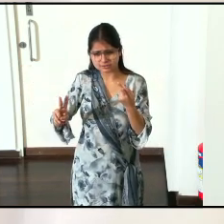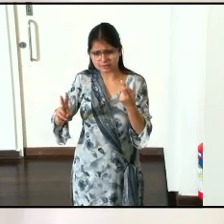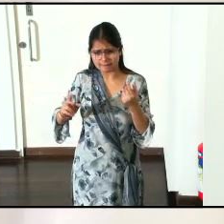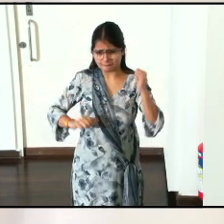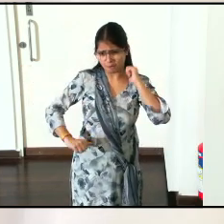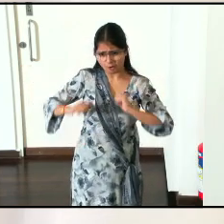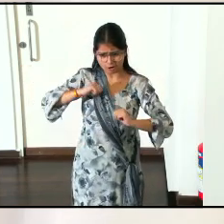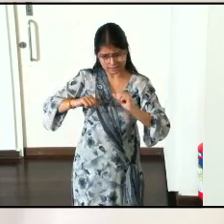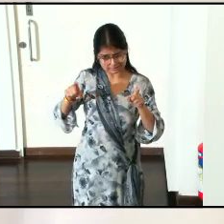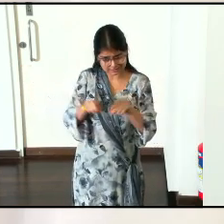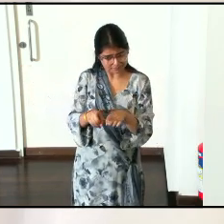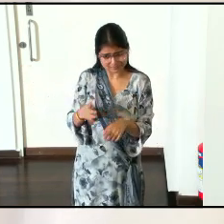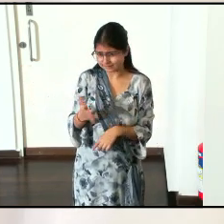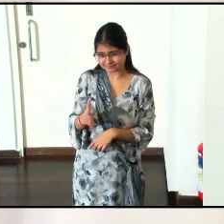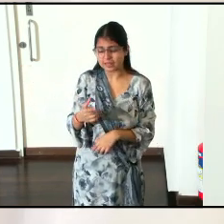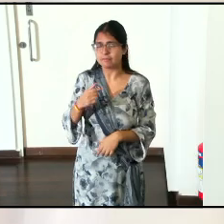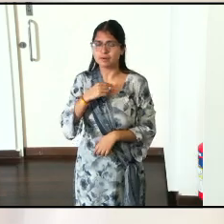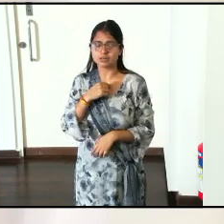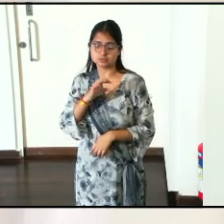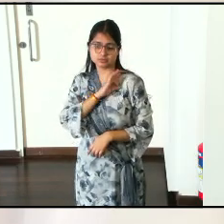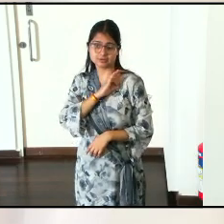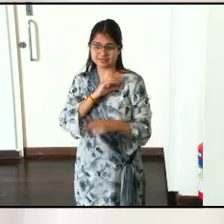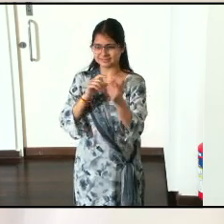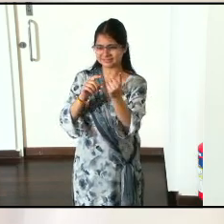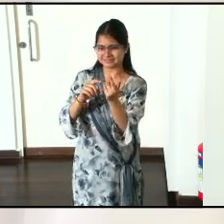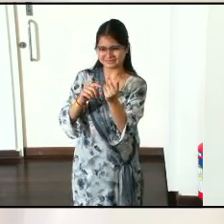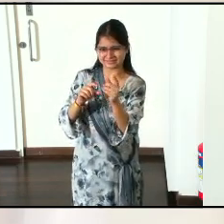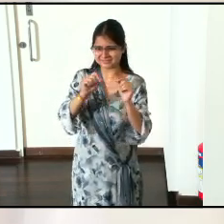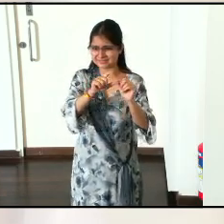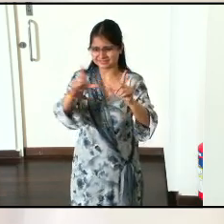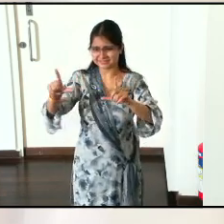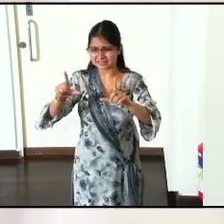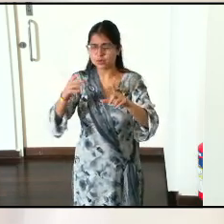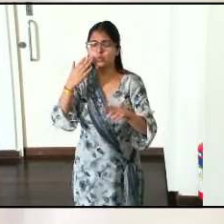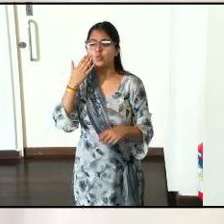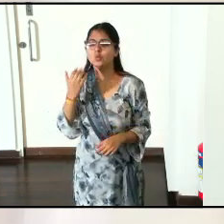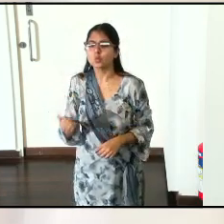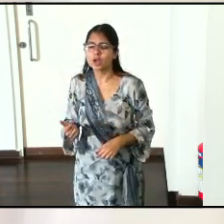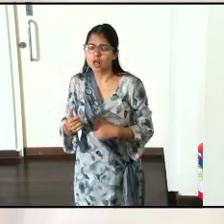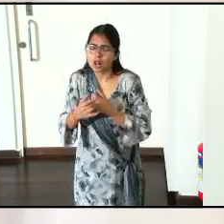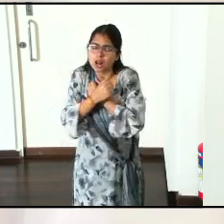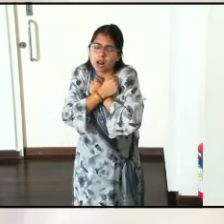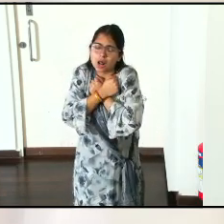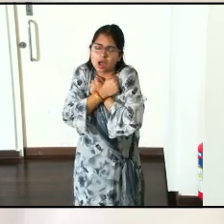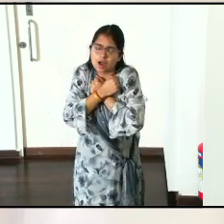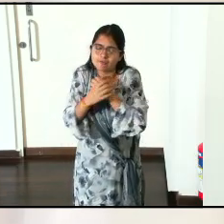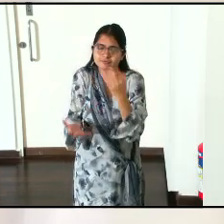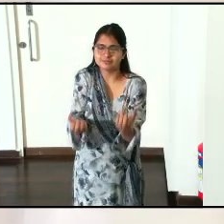But I like the second one particularly because it says that love reaches every home when